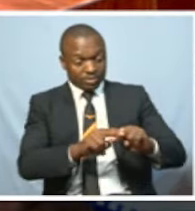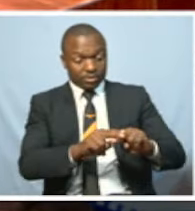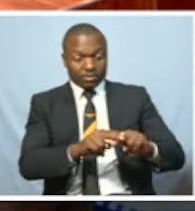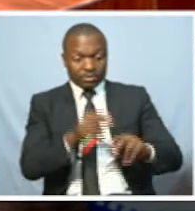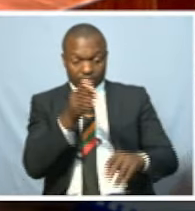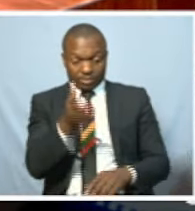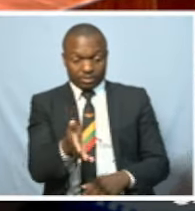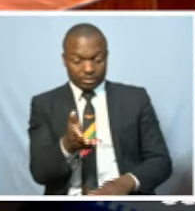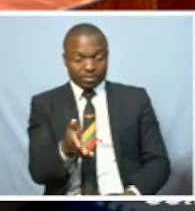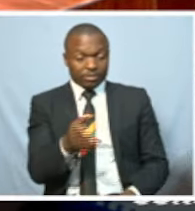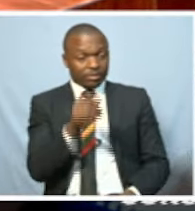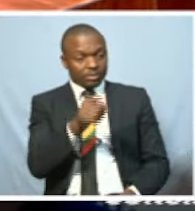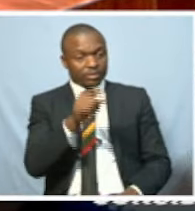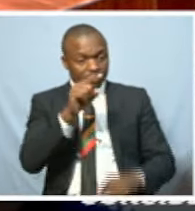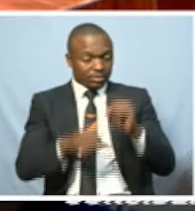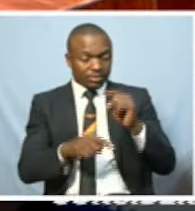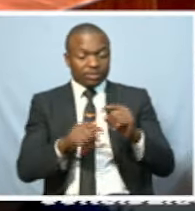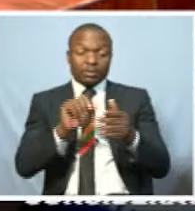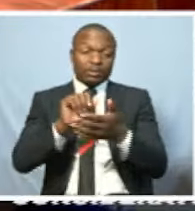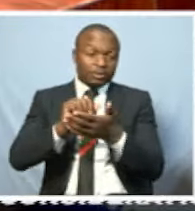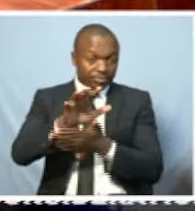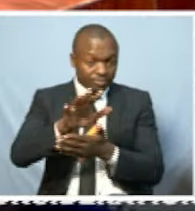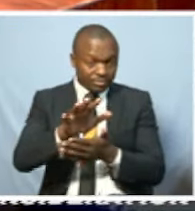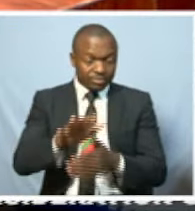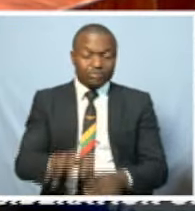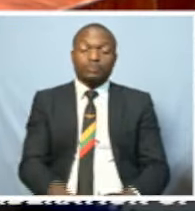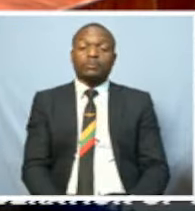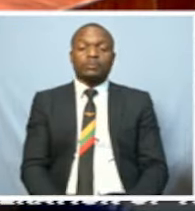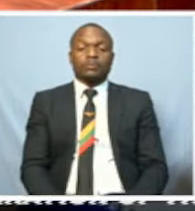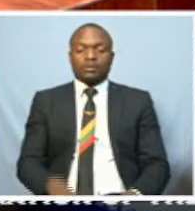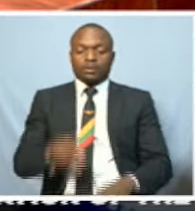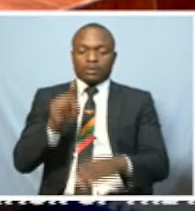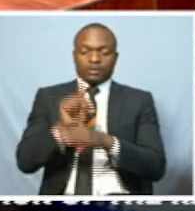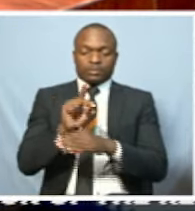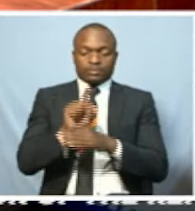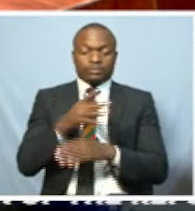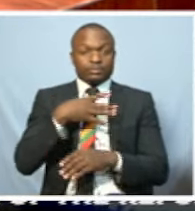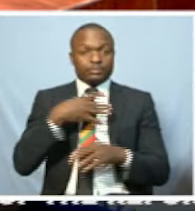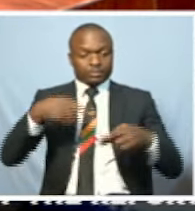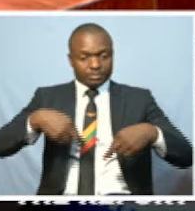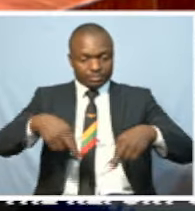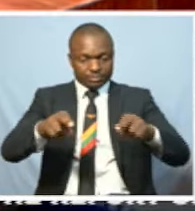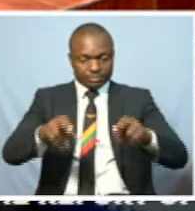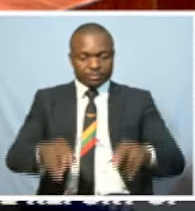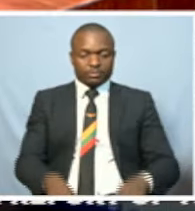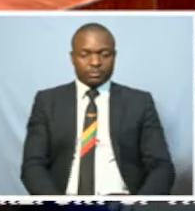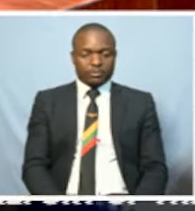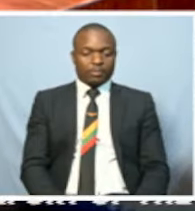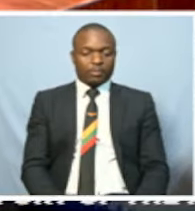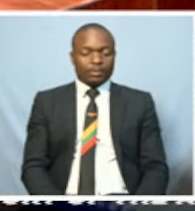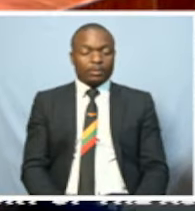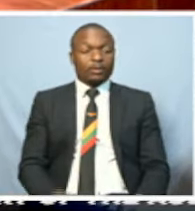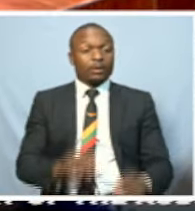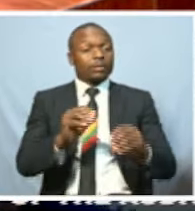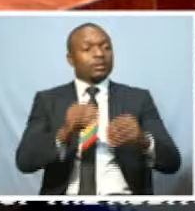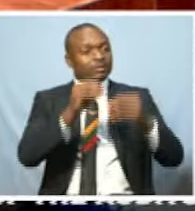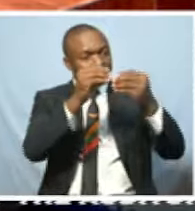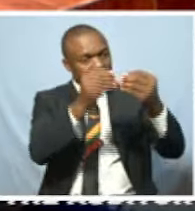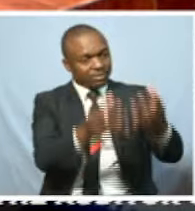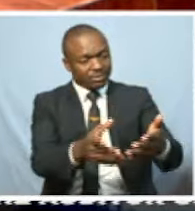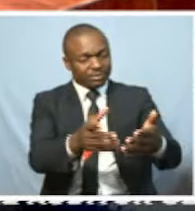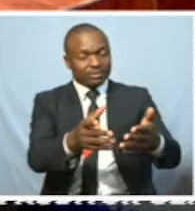because you can't advertise a project like roads, then award,